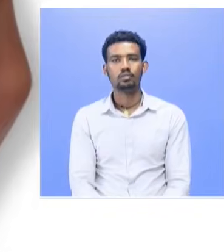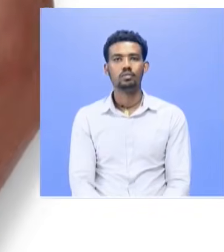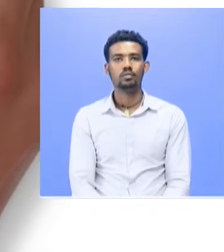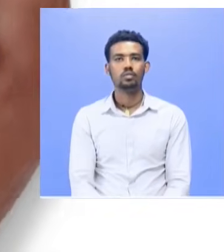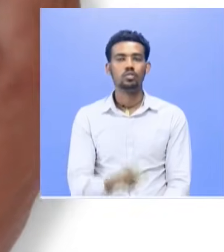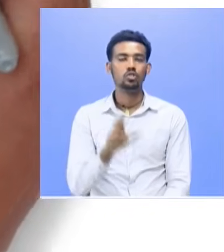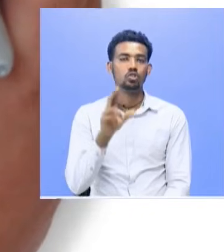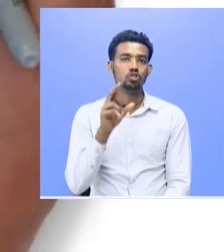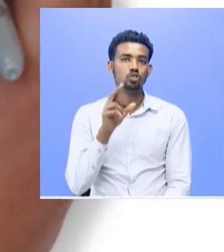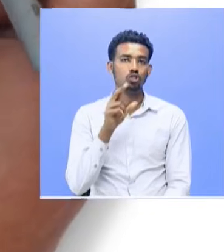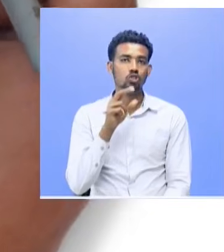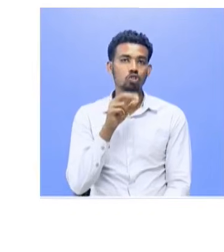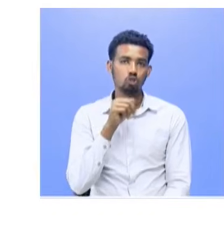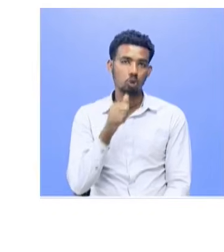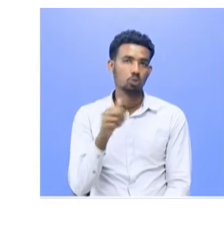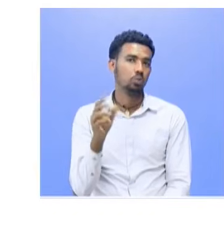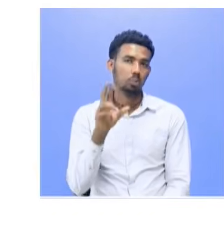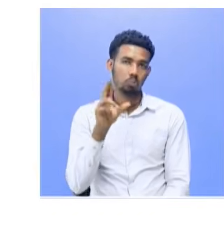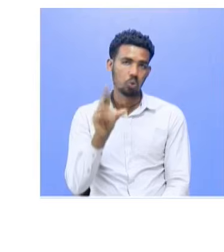not